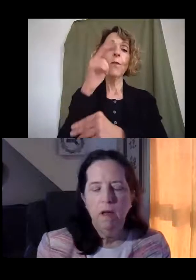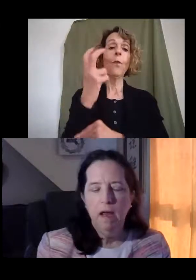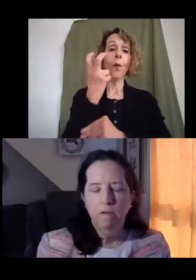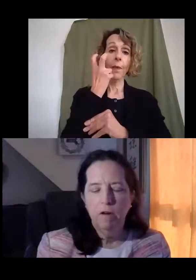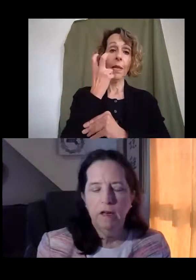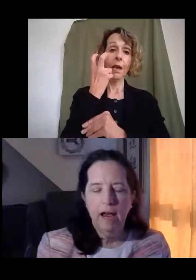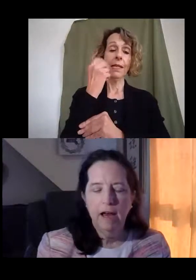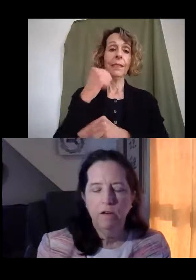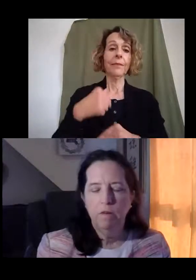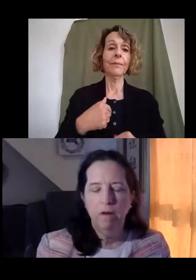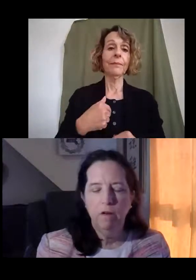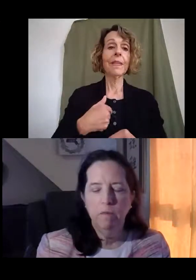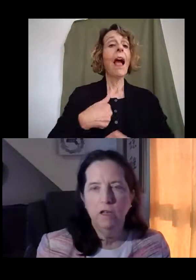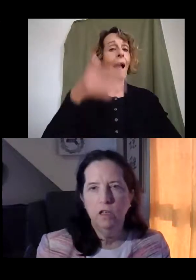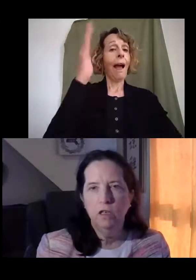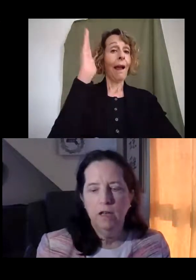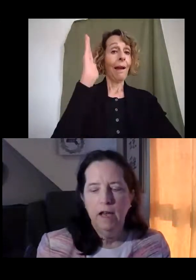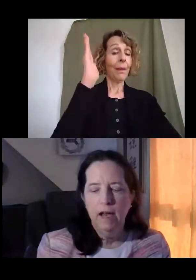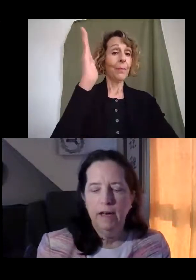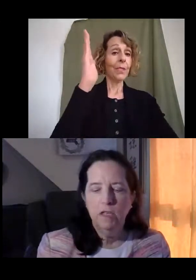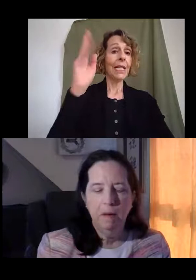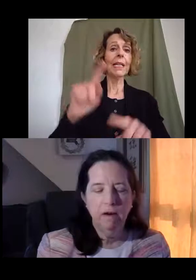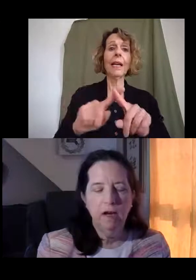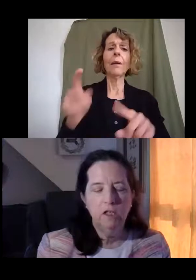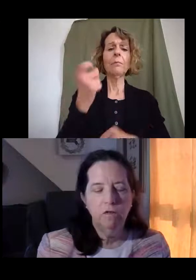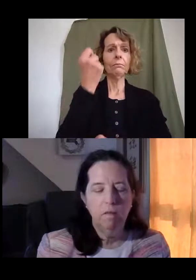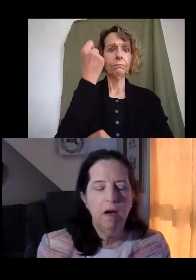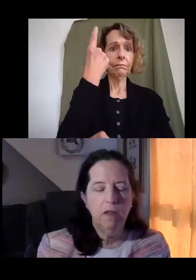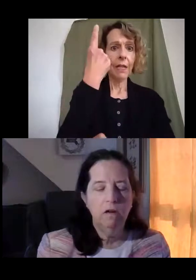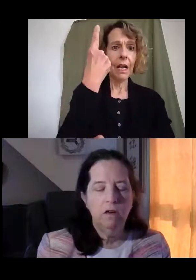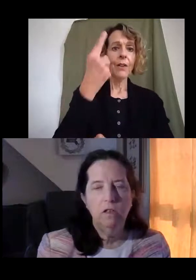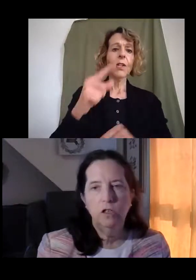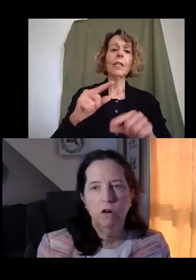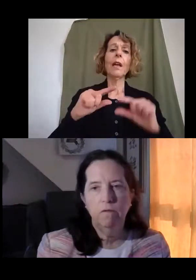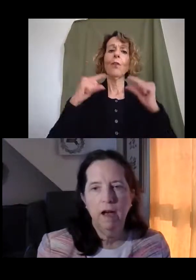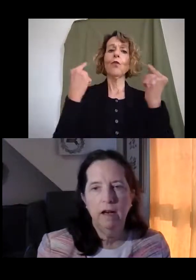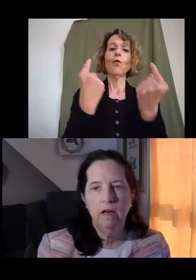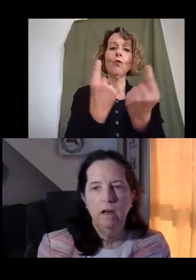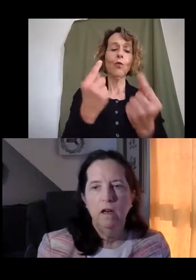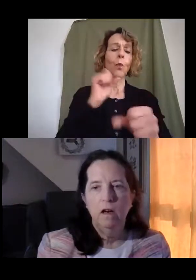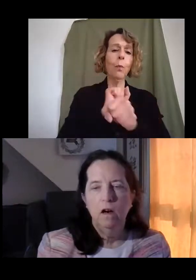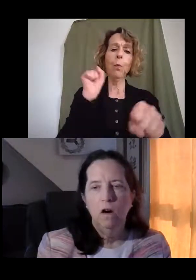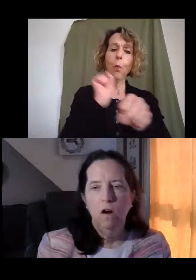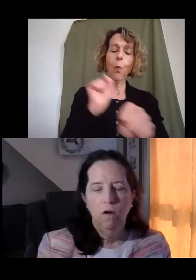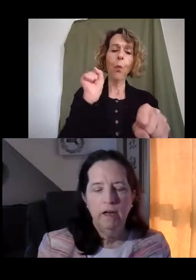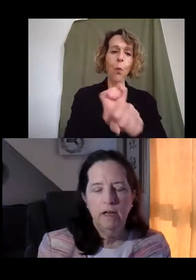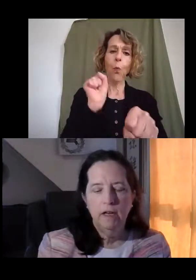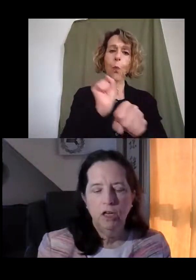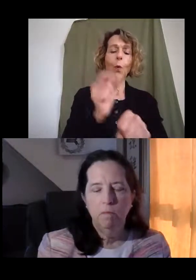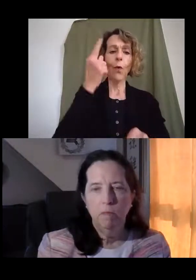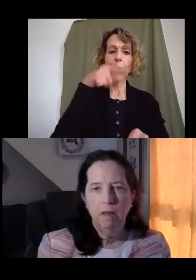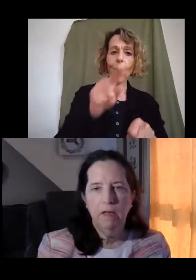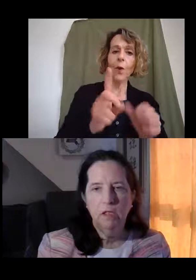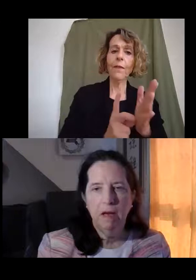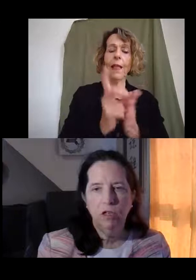group effort gathered from information and experience from other certified orientation